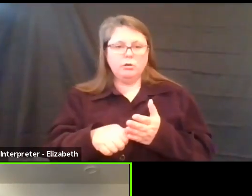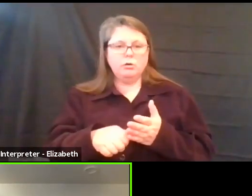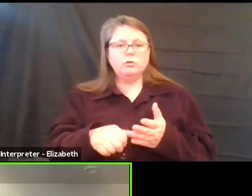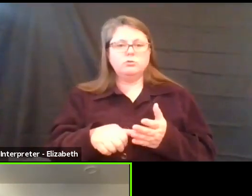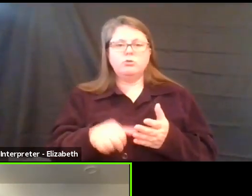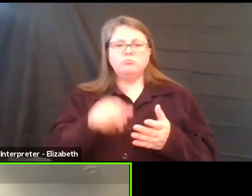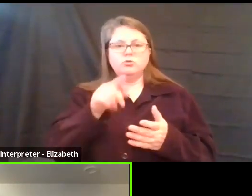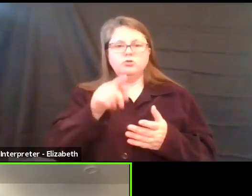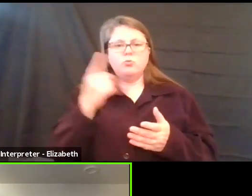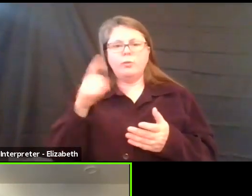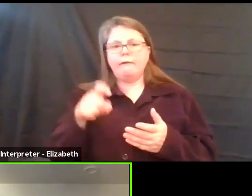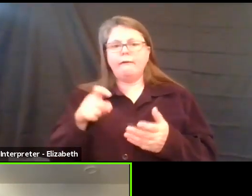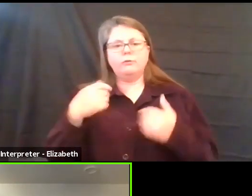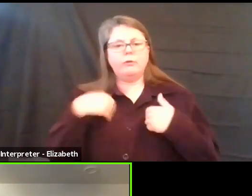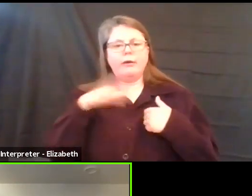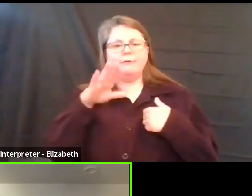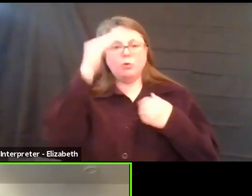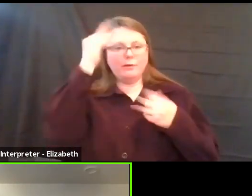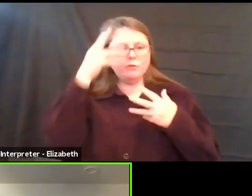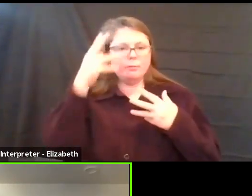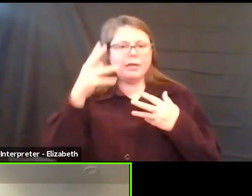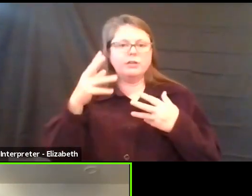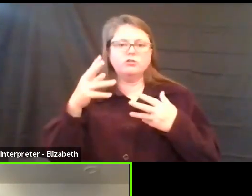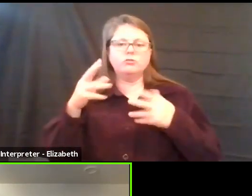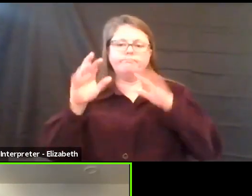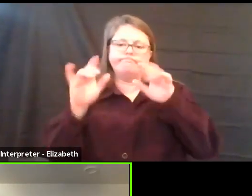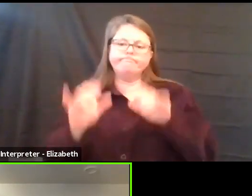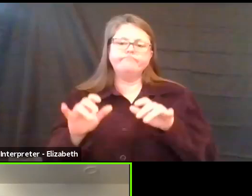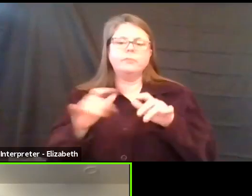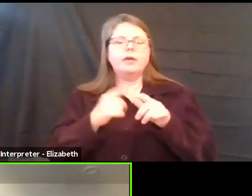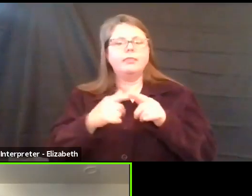letter that you can send. You would need to send that letter